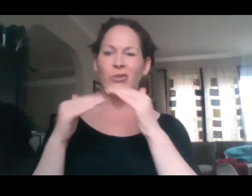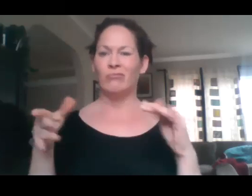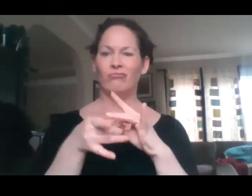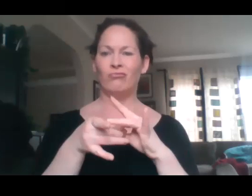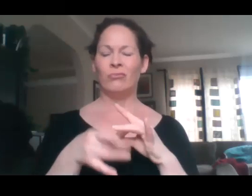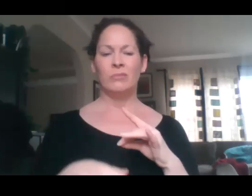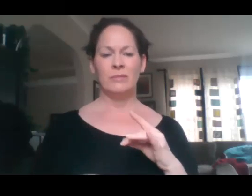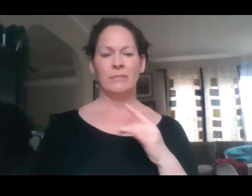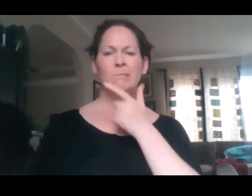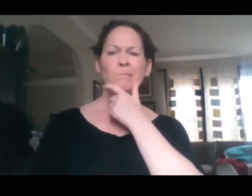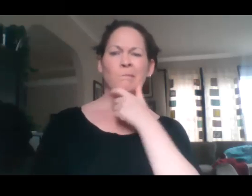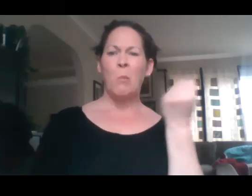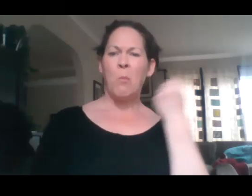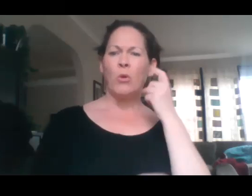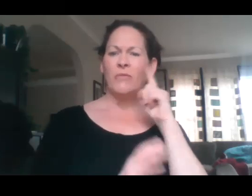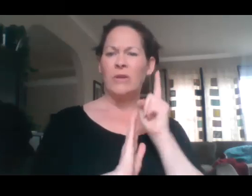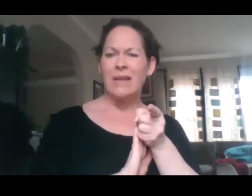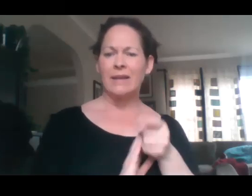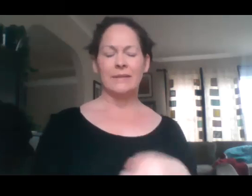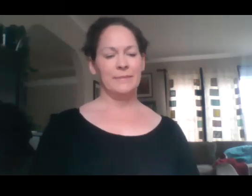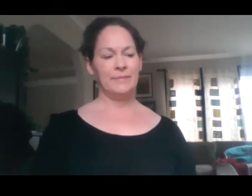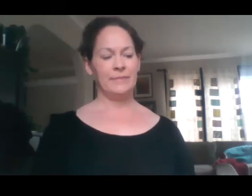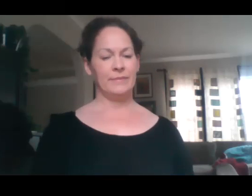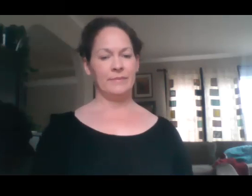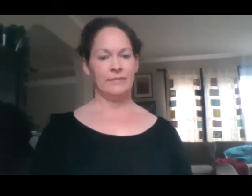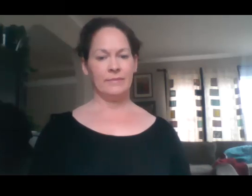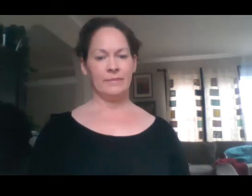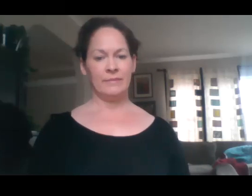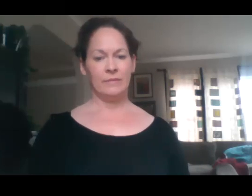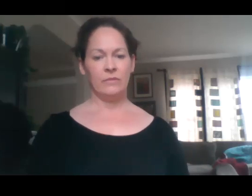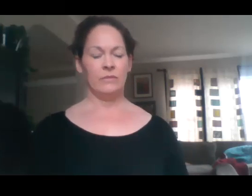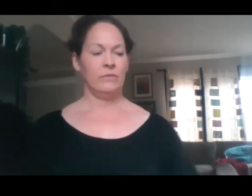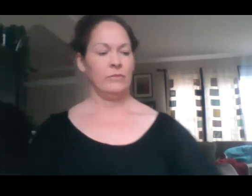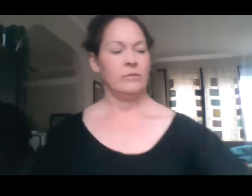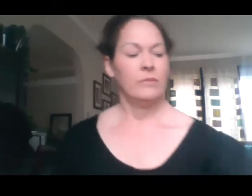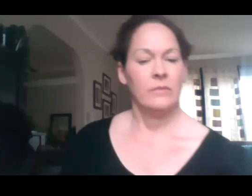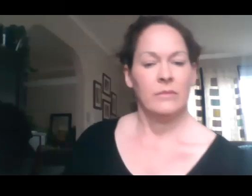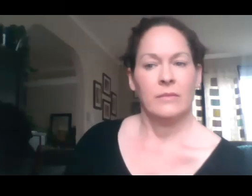I had one just a second ago and I lost it. It was a fraction.